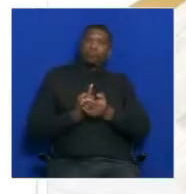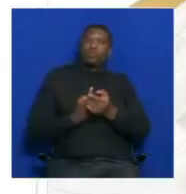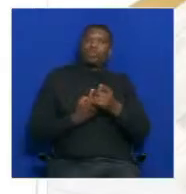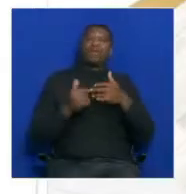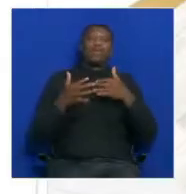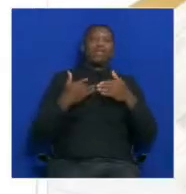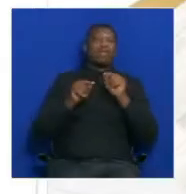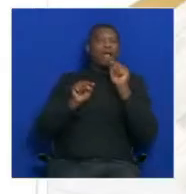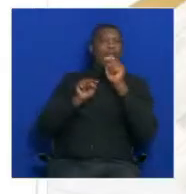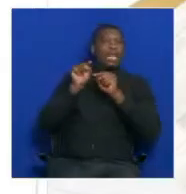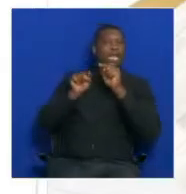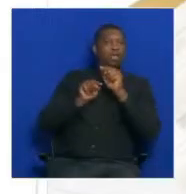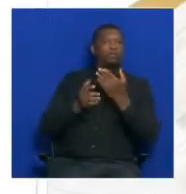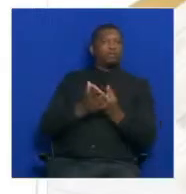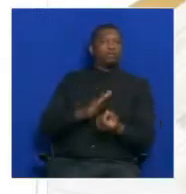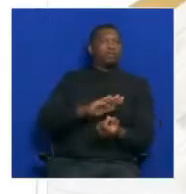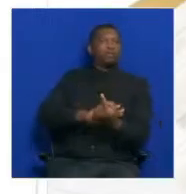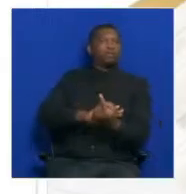are now being made.